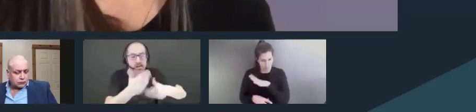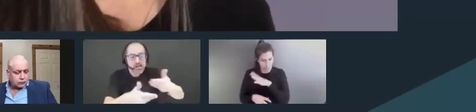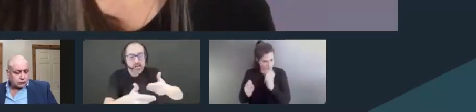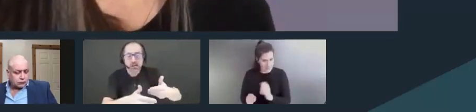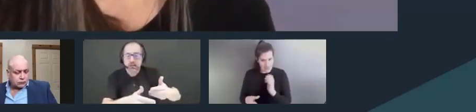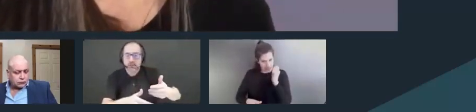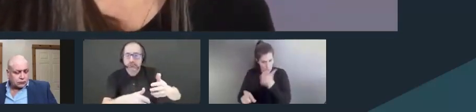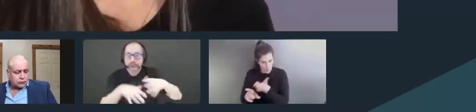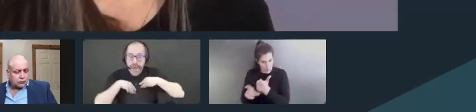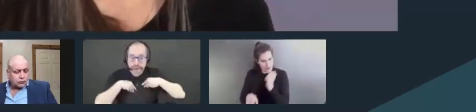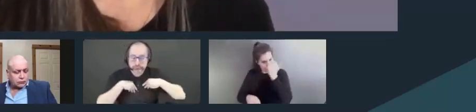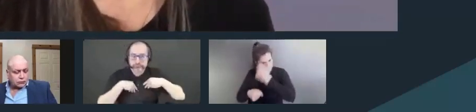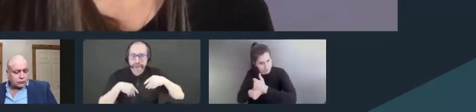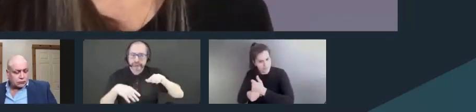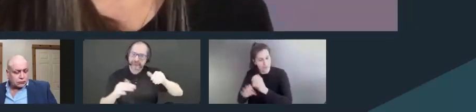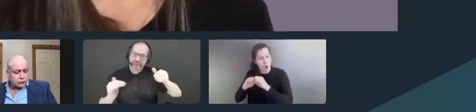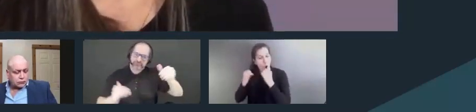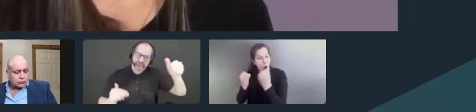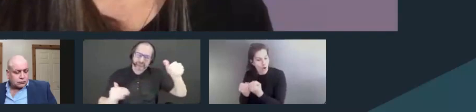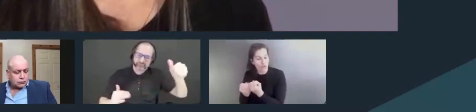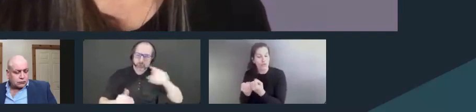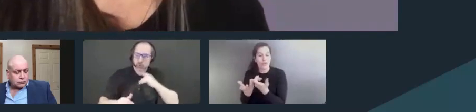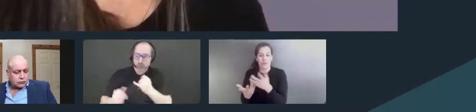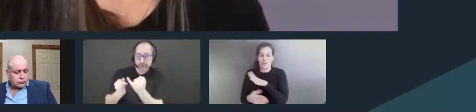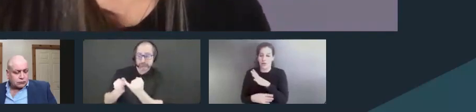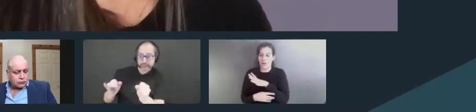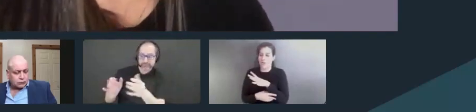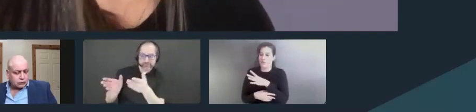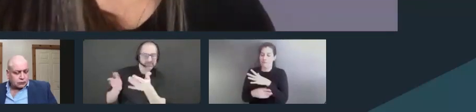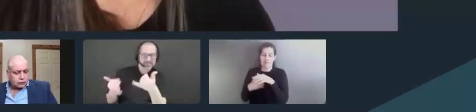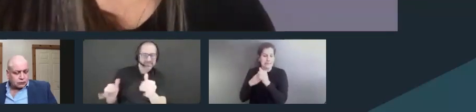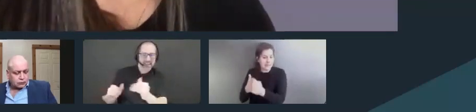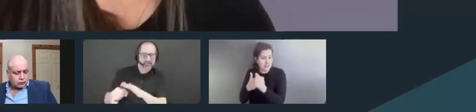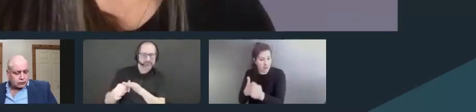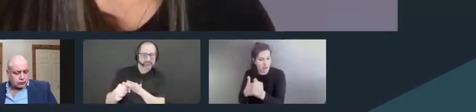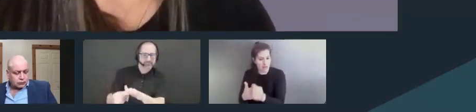Inuit agency continues to be undermined.